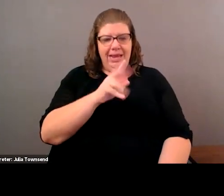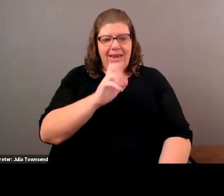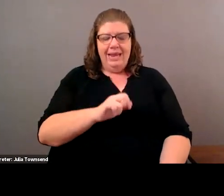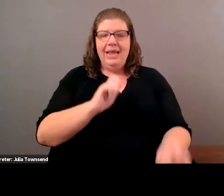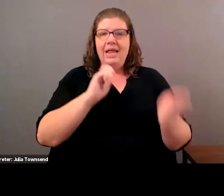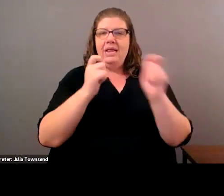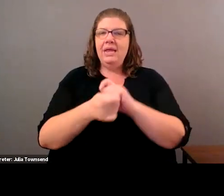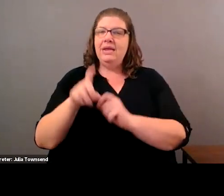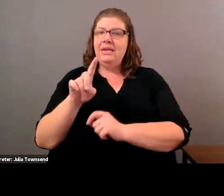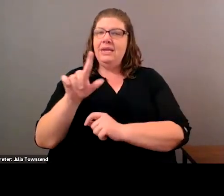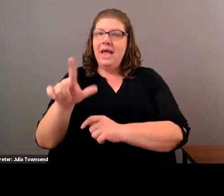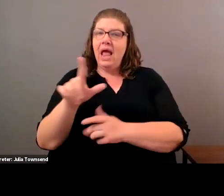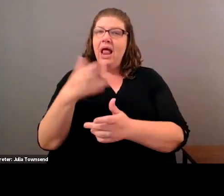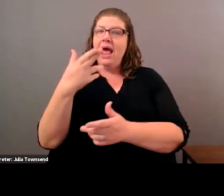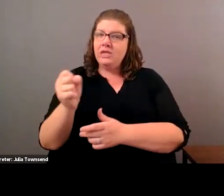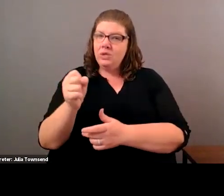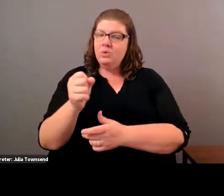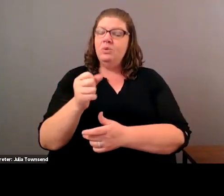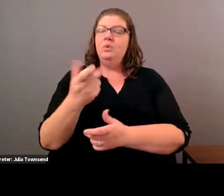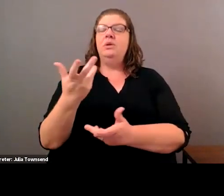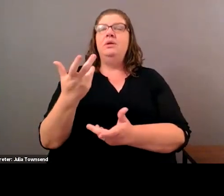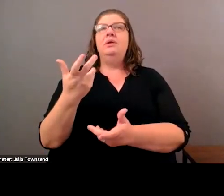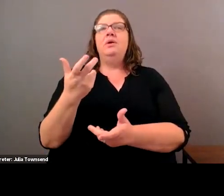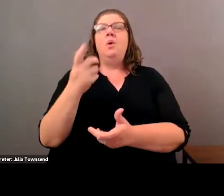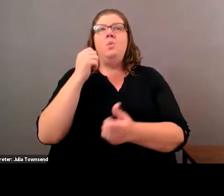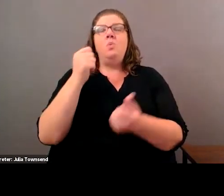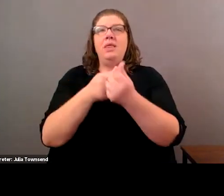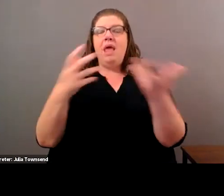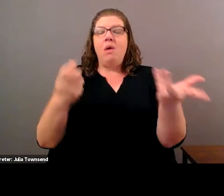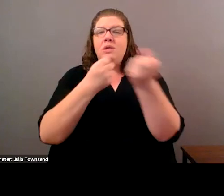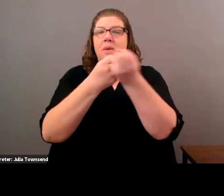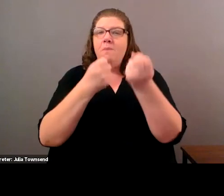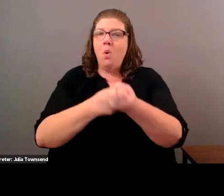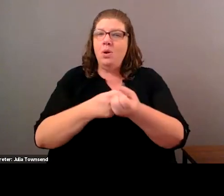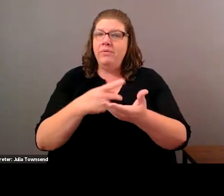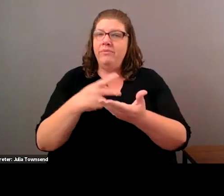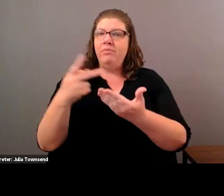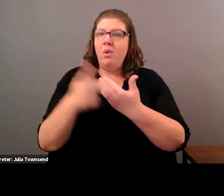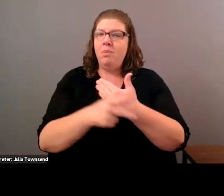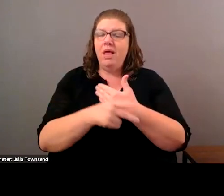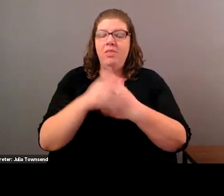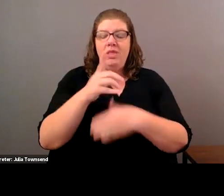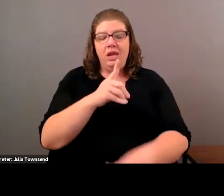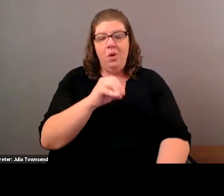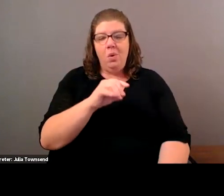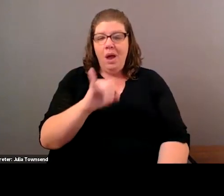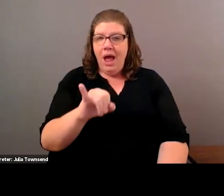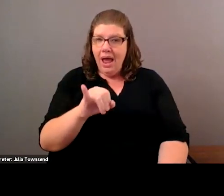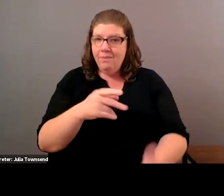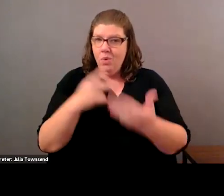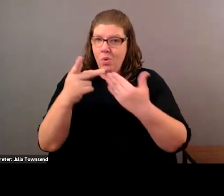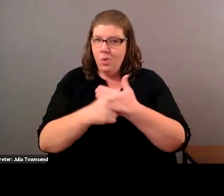not just a program, without supportive data is scary. Is the DLI requirement to